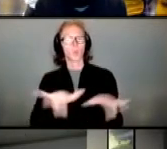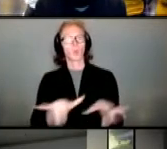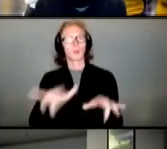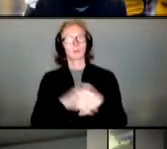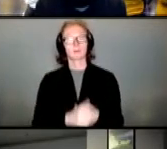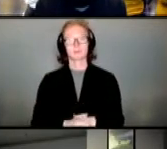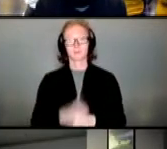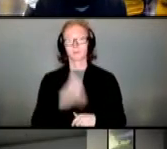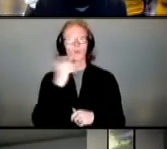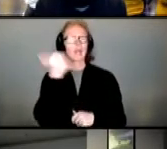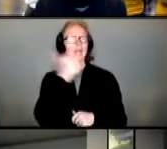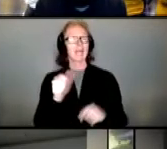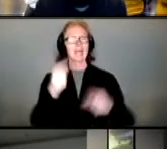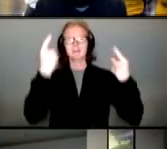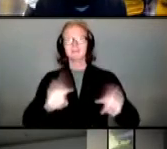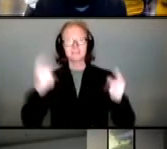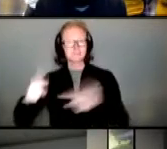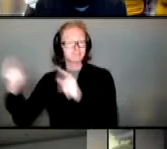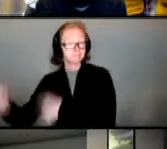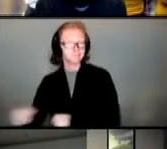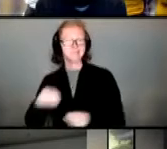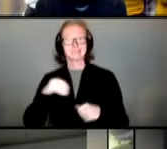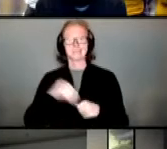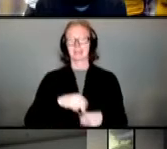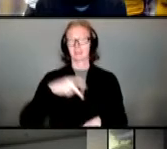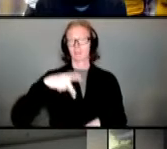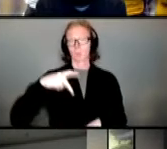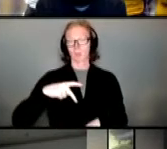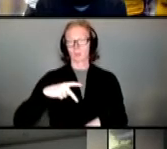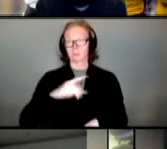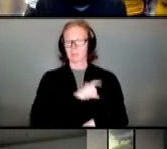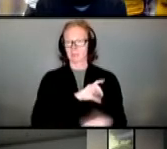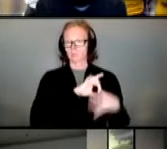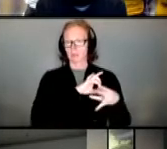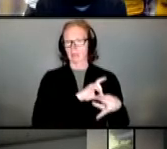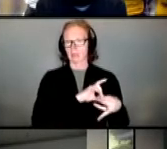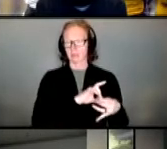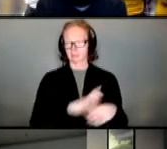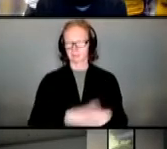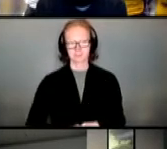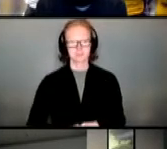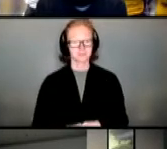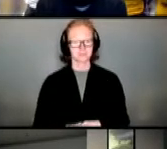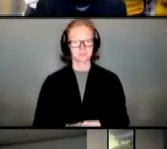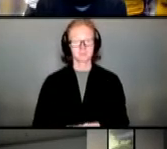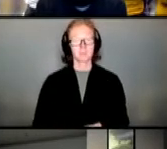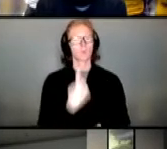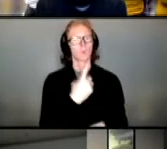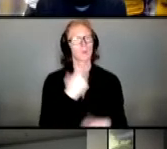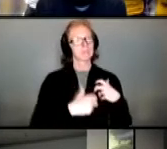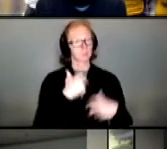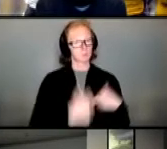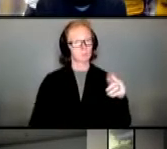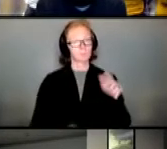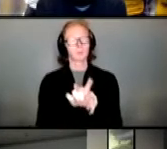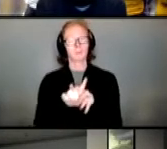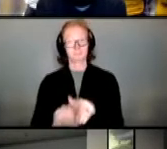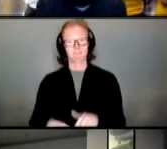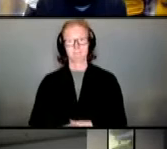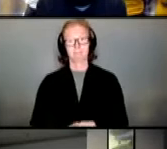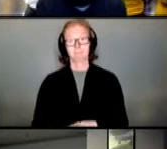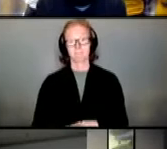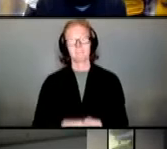of an incident. And also there's an issue that has been brought up regarding